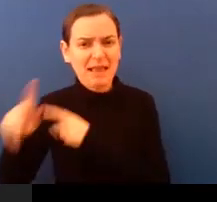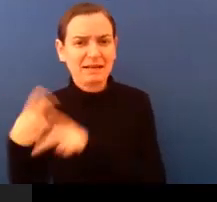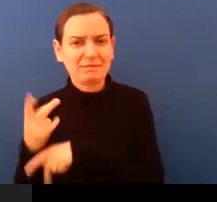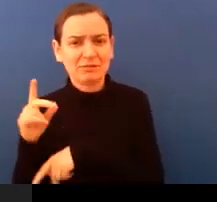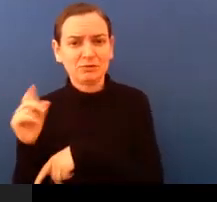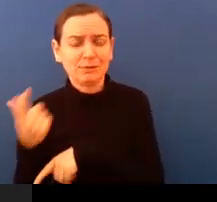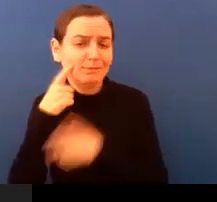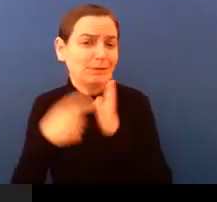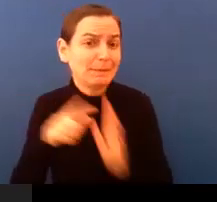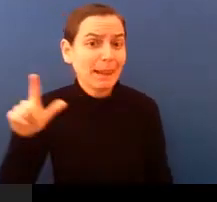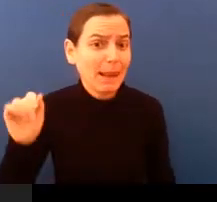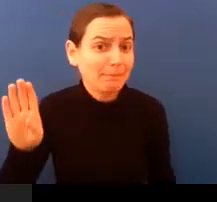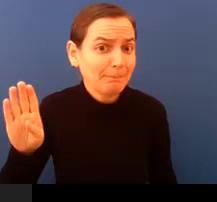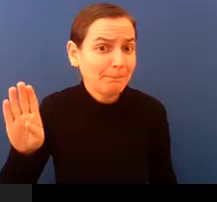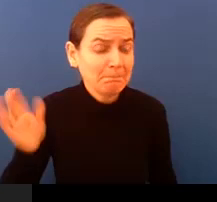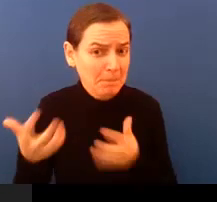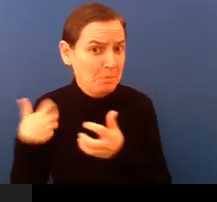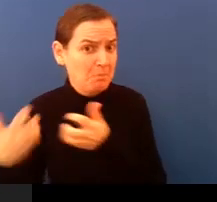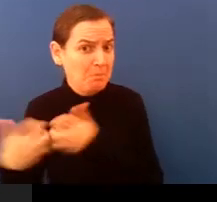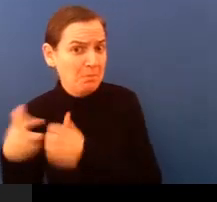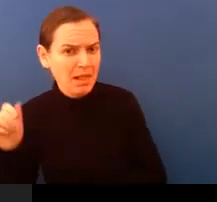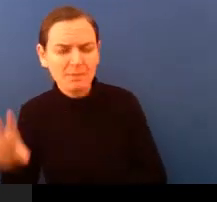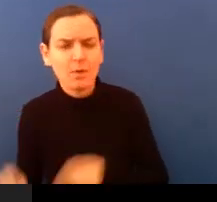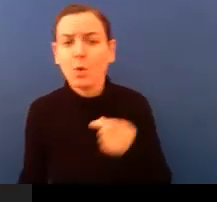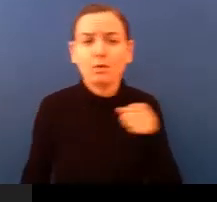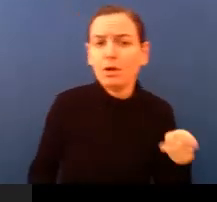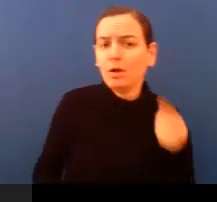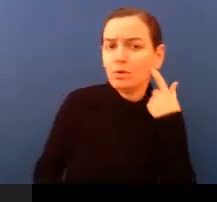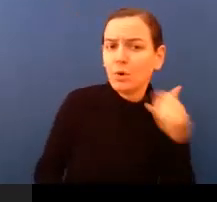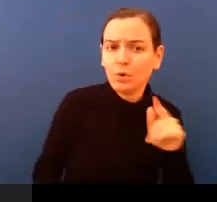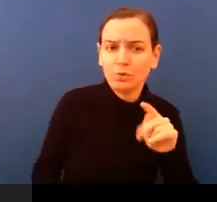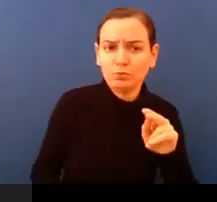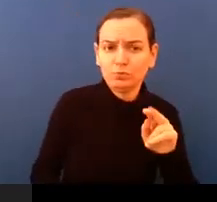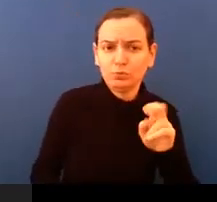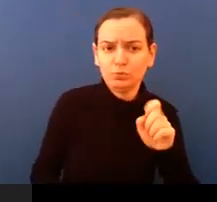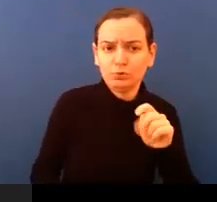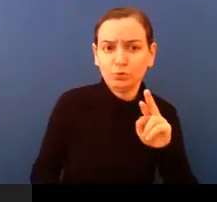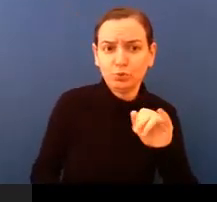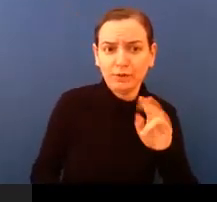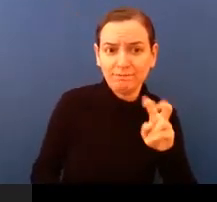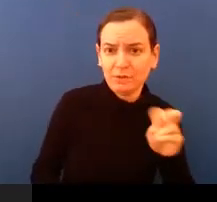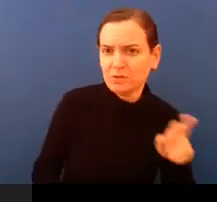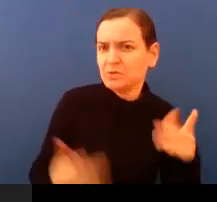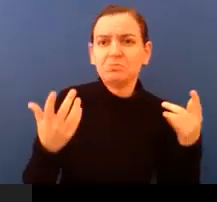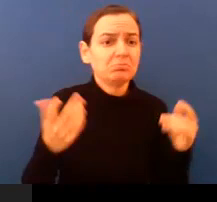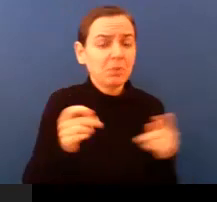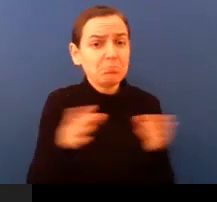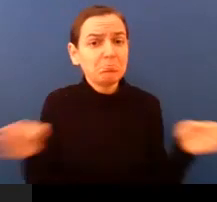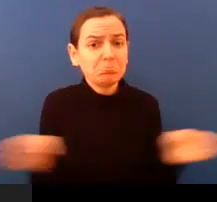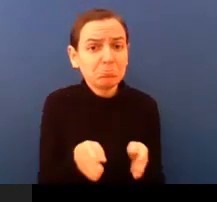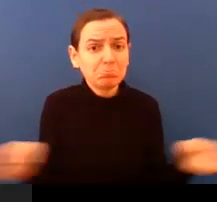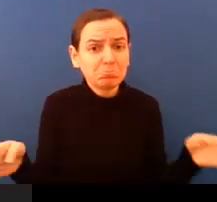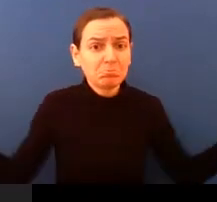Type of breed is very important, and the type of size of the dog. I know some people have had very